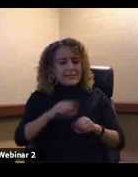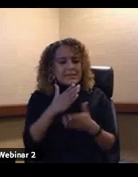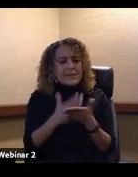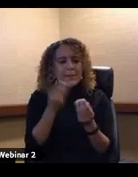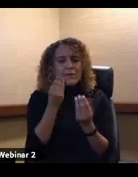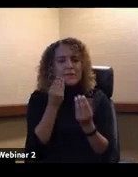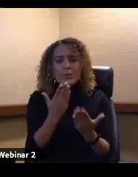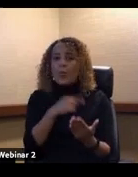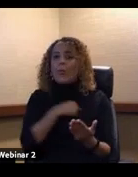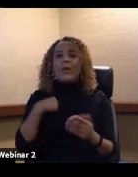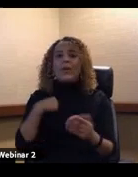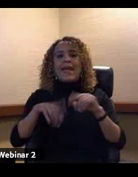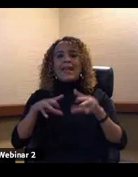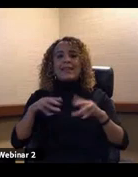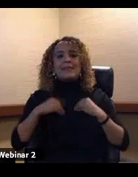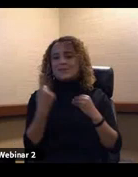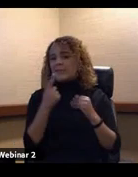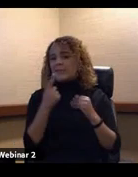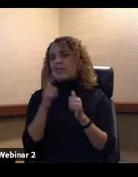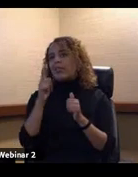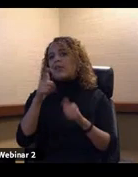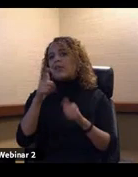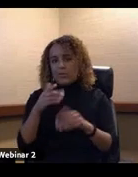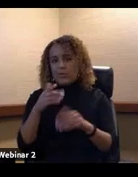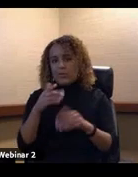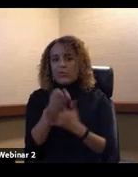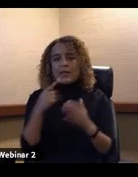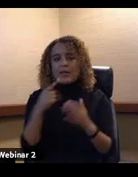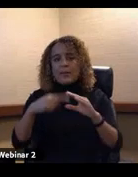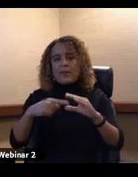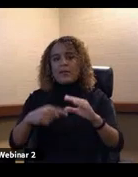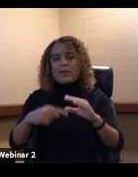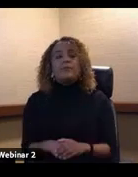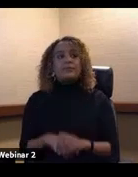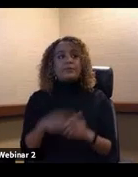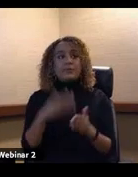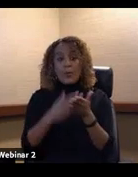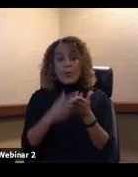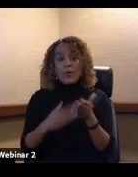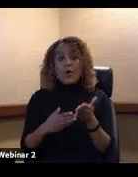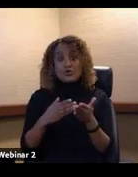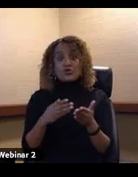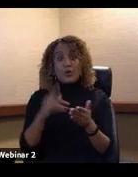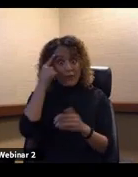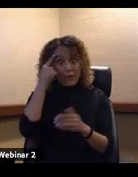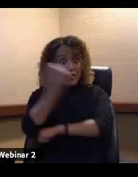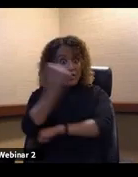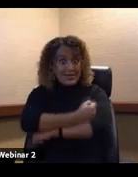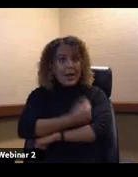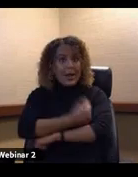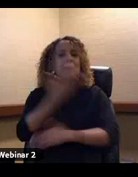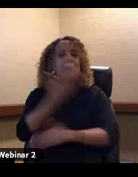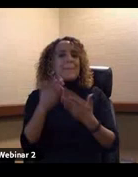cannot accept something later by email. I will talk about how the current partial government shutdown may affect